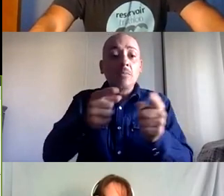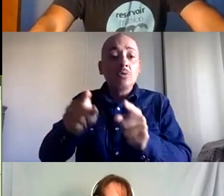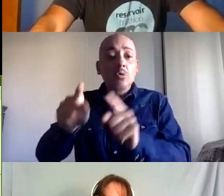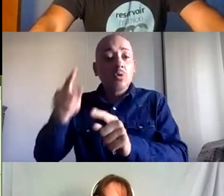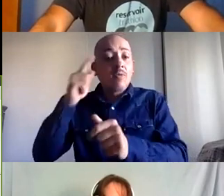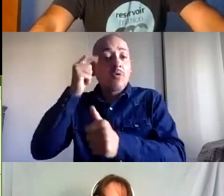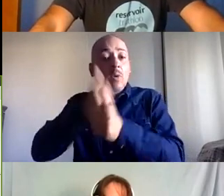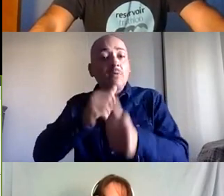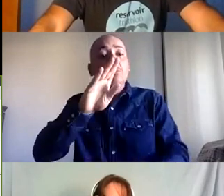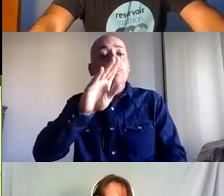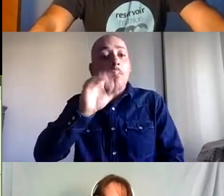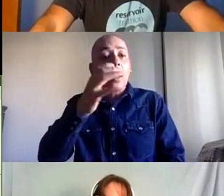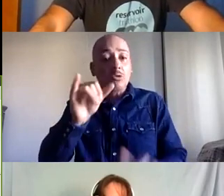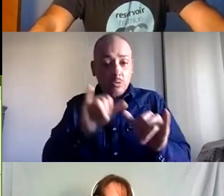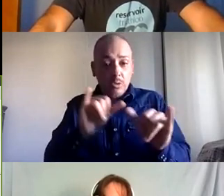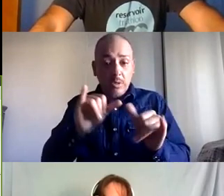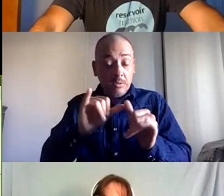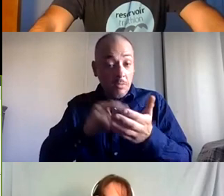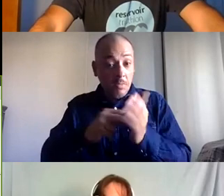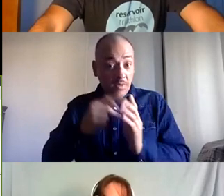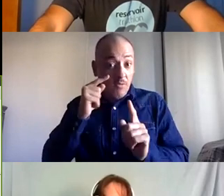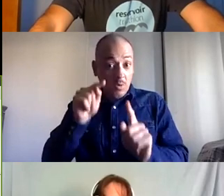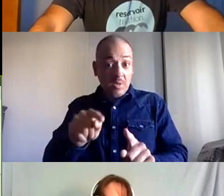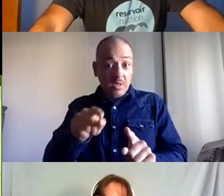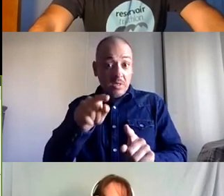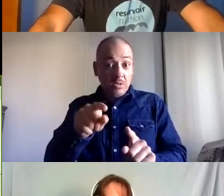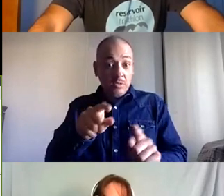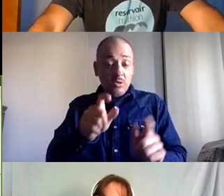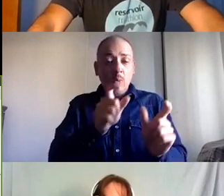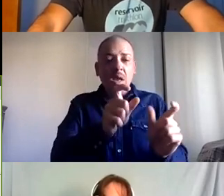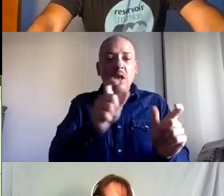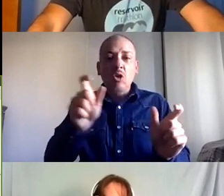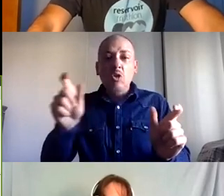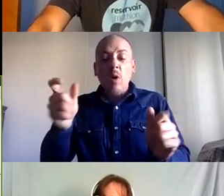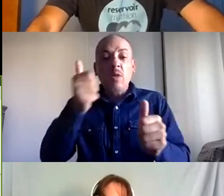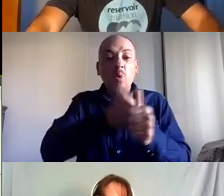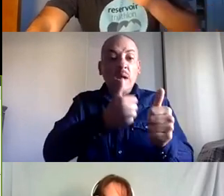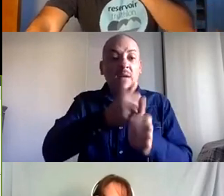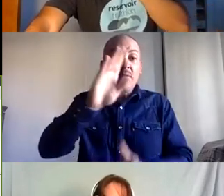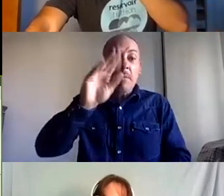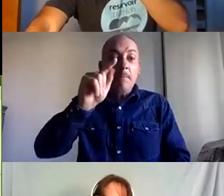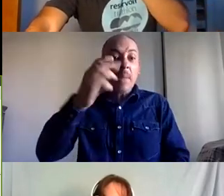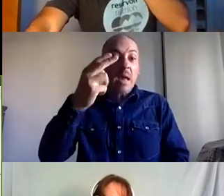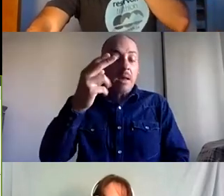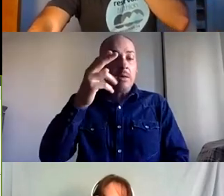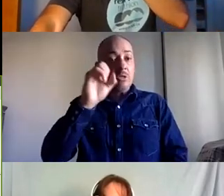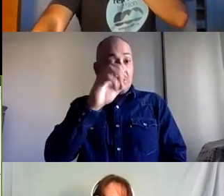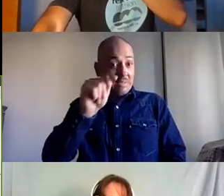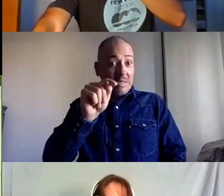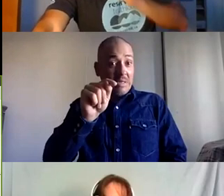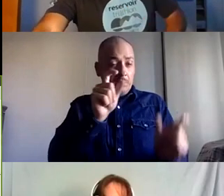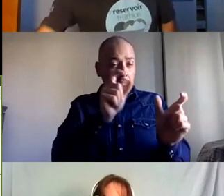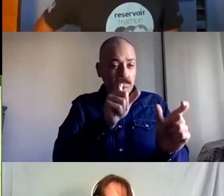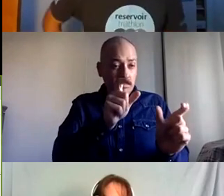size. So here you iterate through every batch set and you get